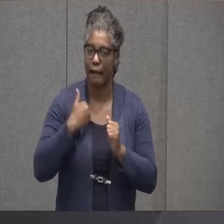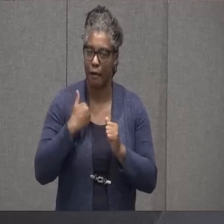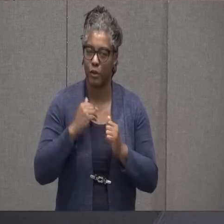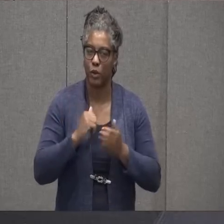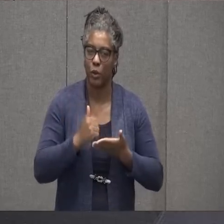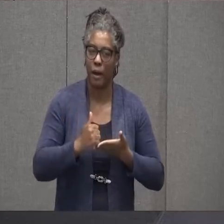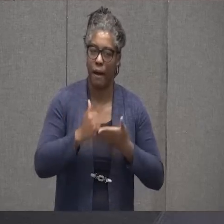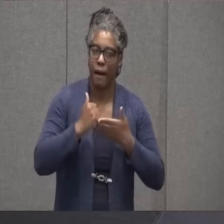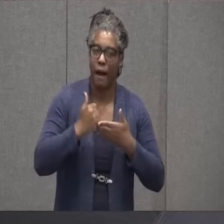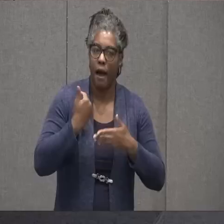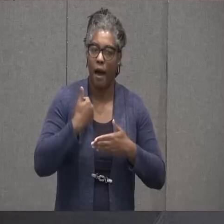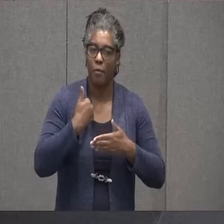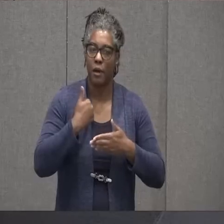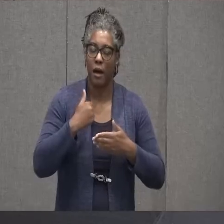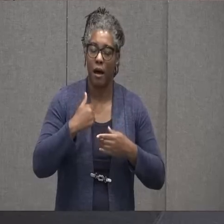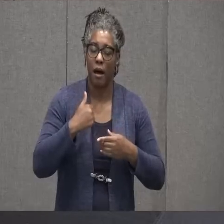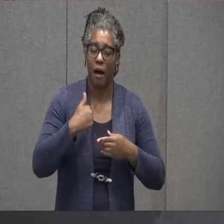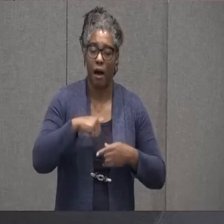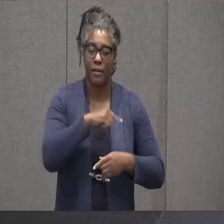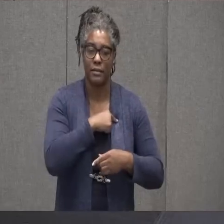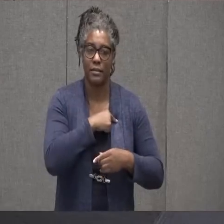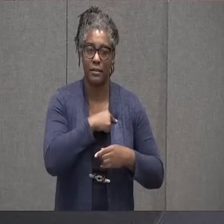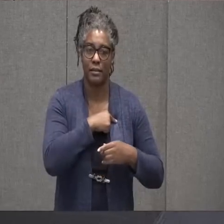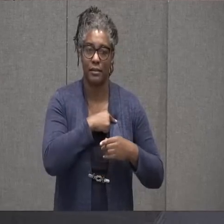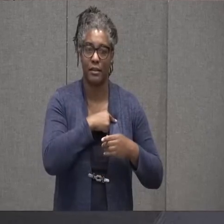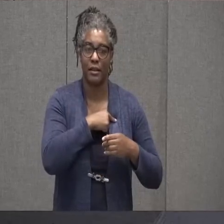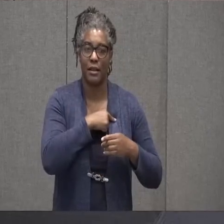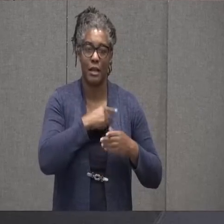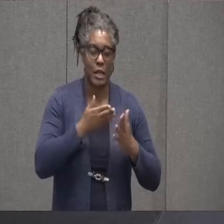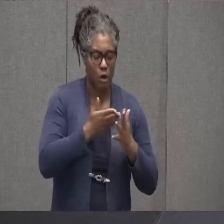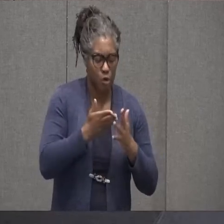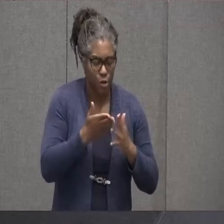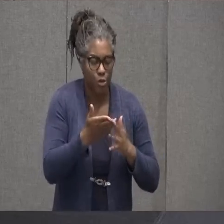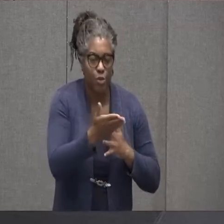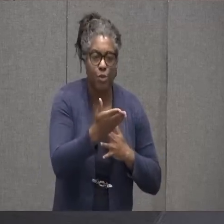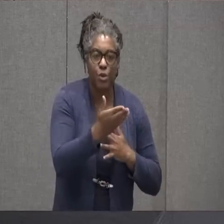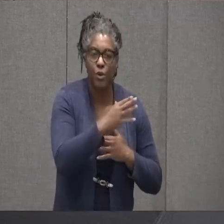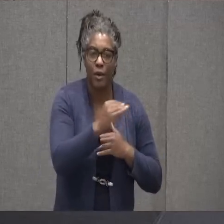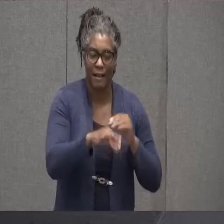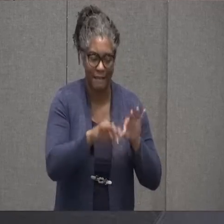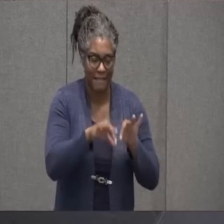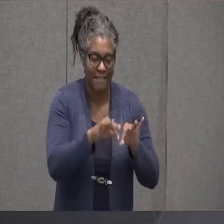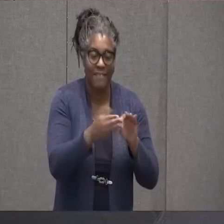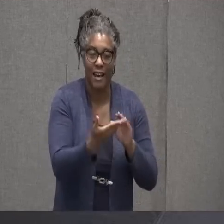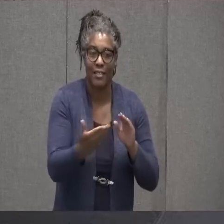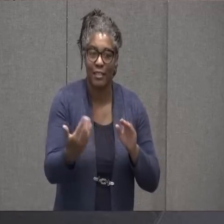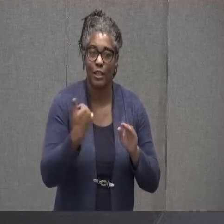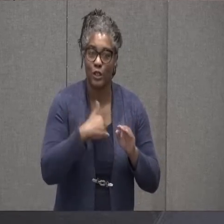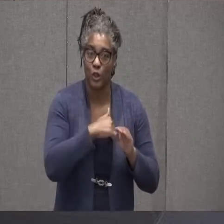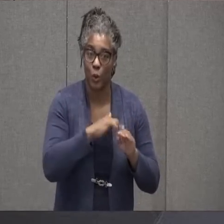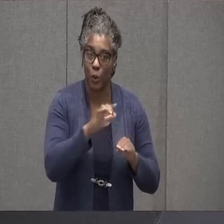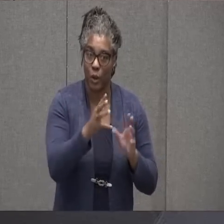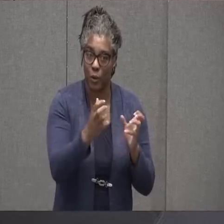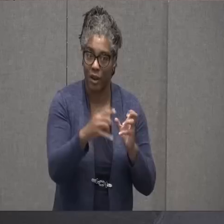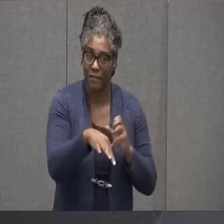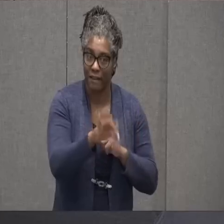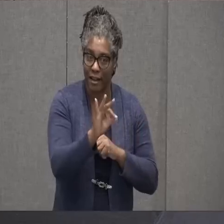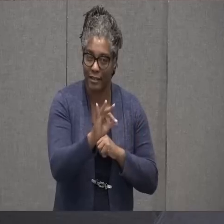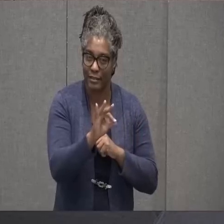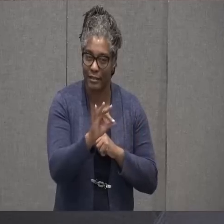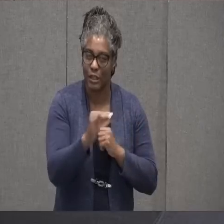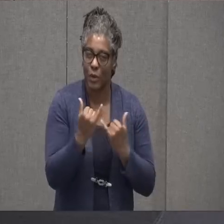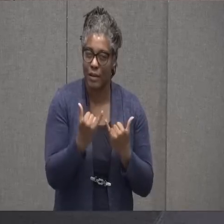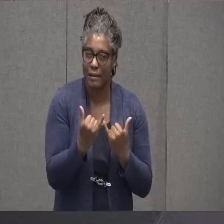and find information when we are using informational text? So I'm going to give you a second to think about what we talked about